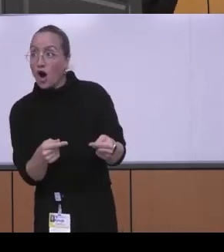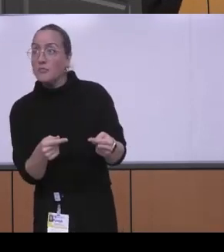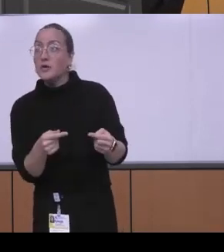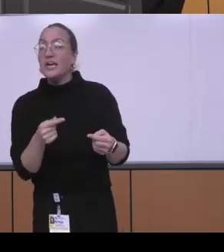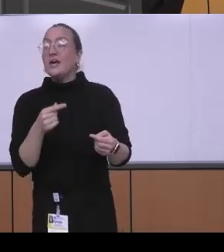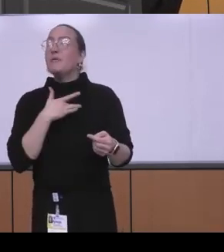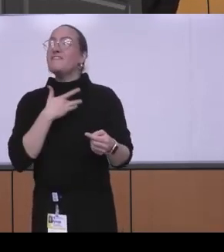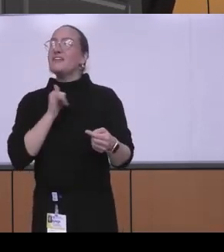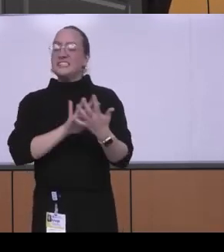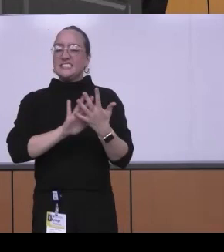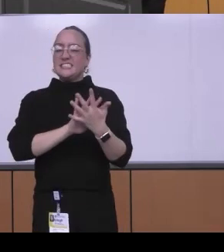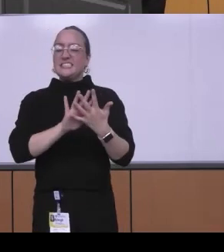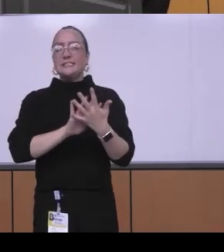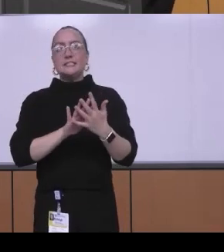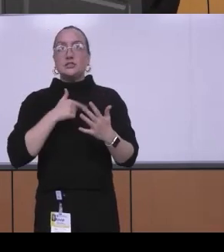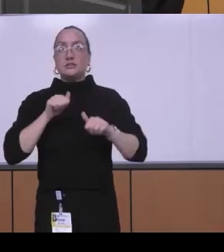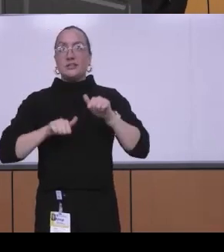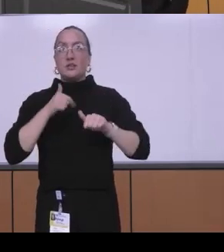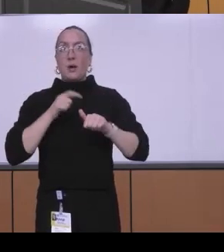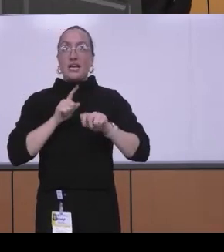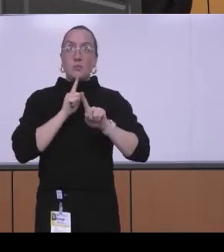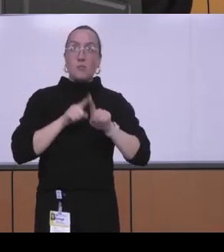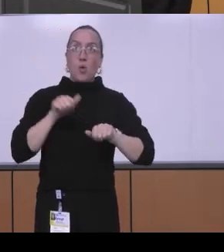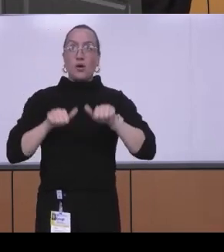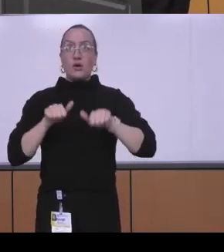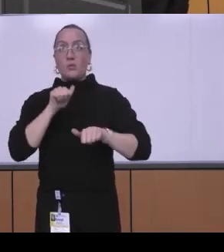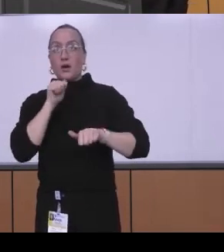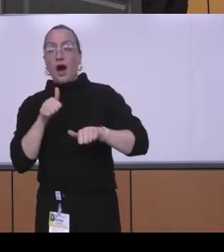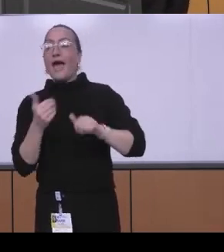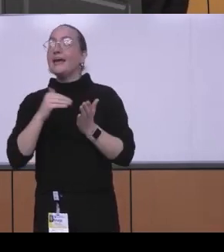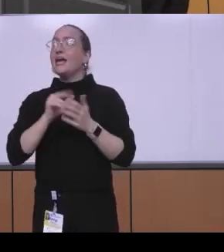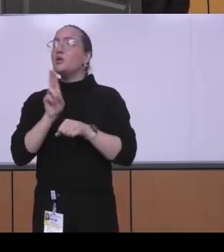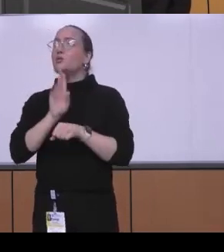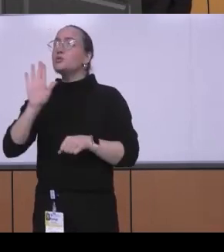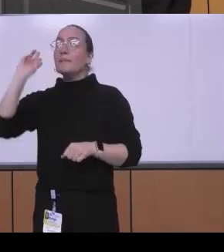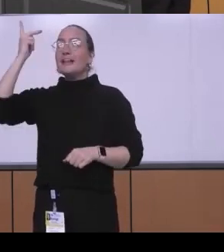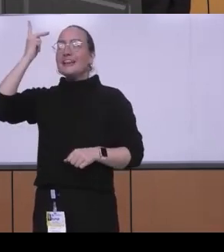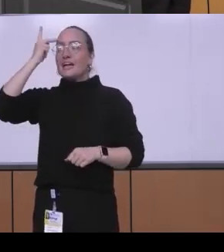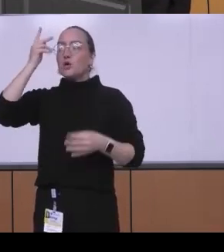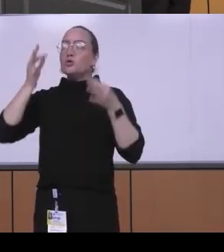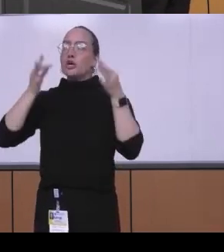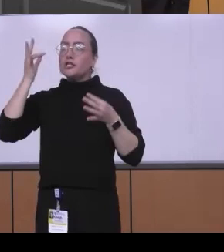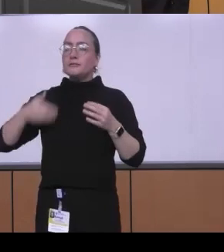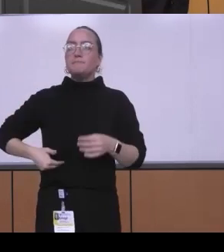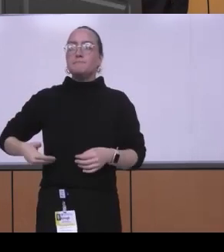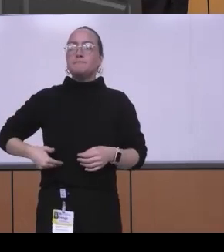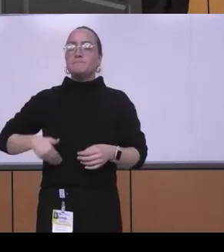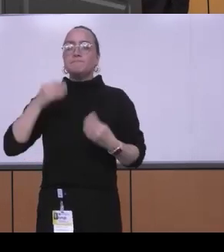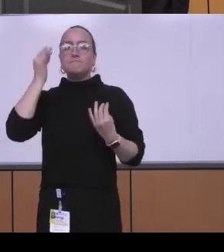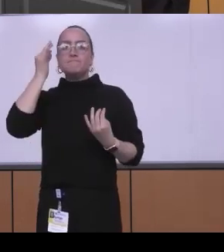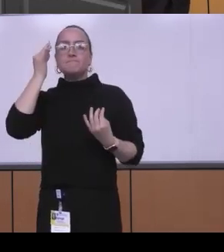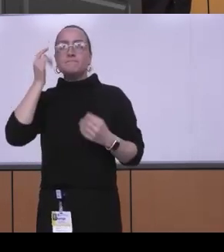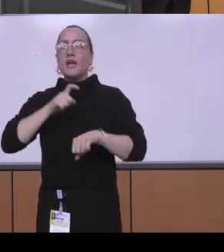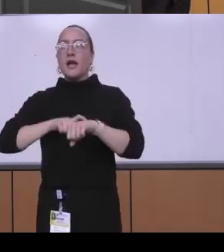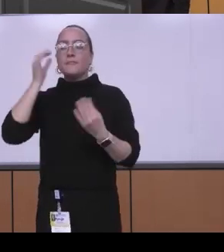It's a gray area, is that do I need to report? And that's where we also kind of use our clinical judgment and spend time thinking about it.